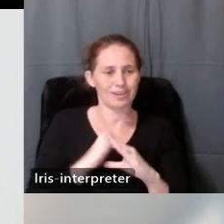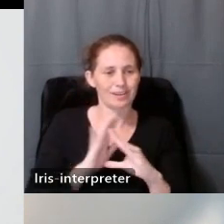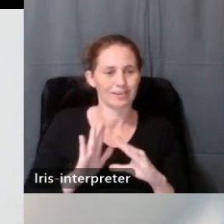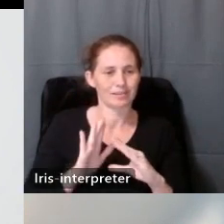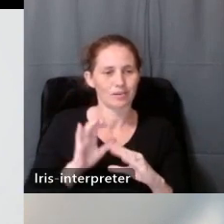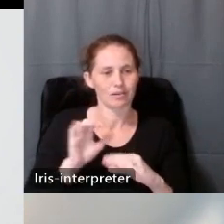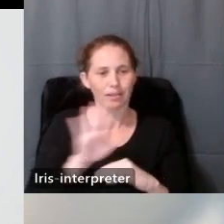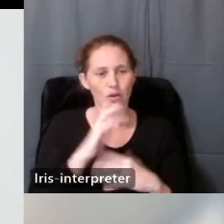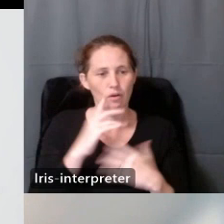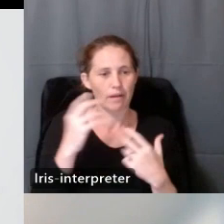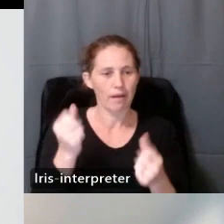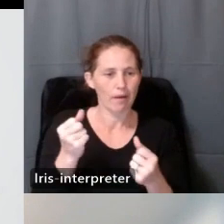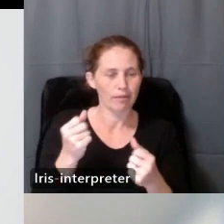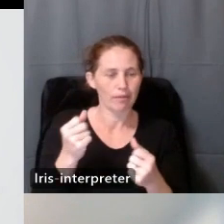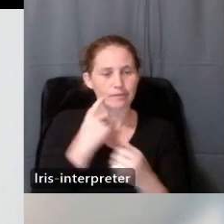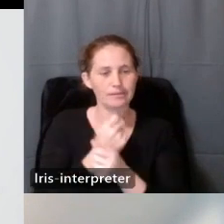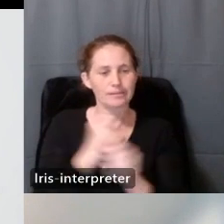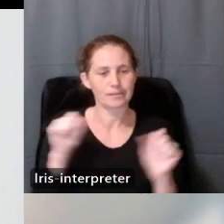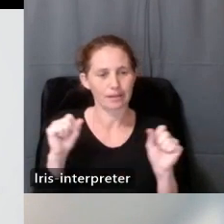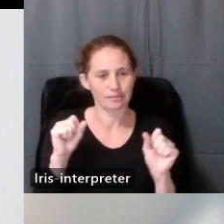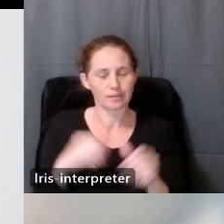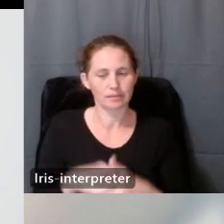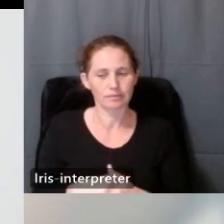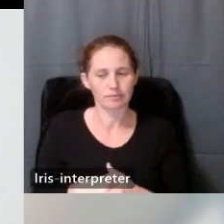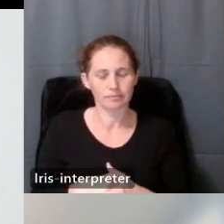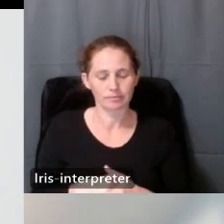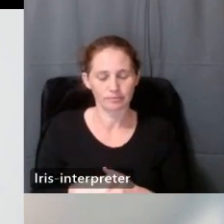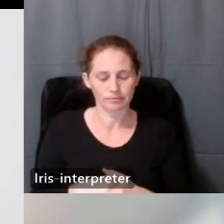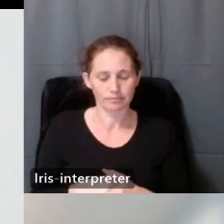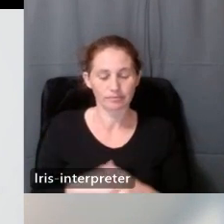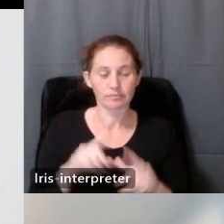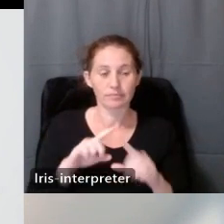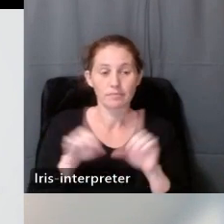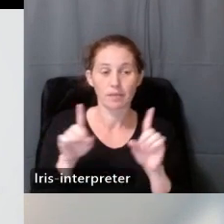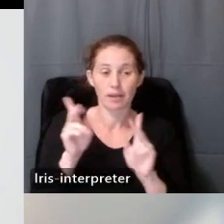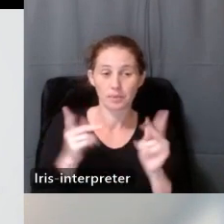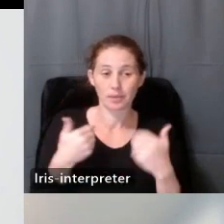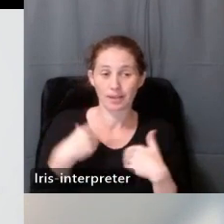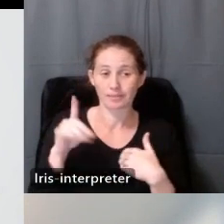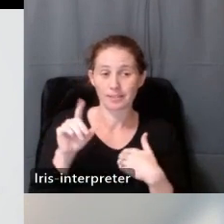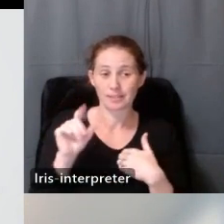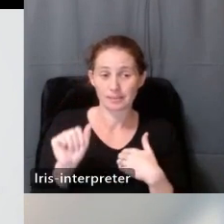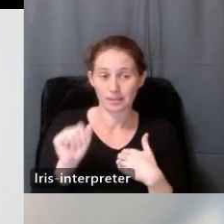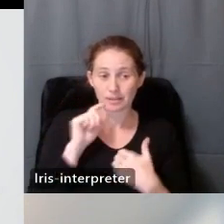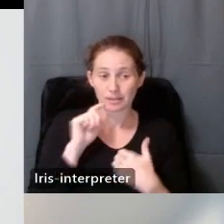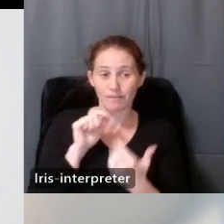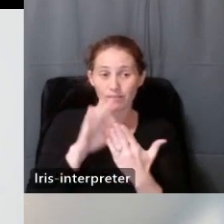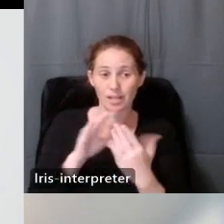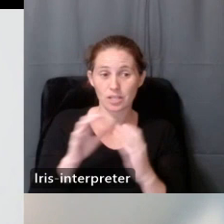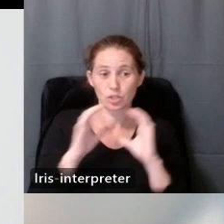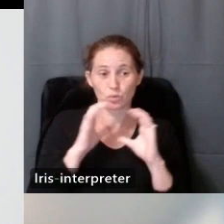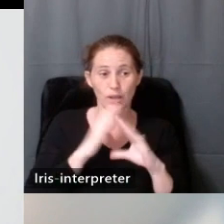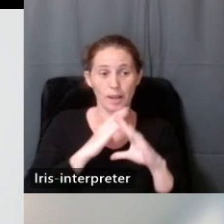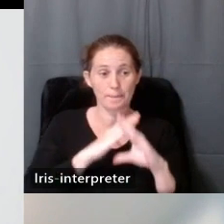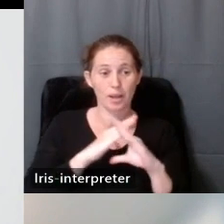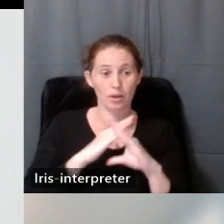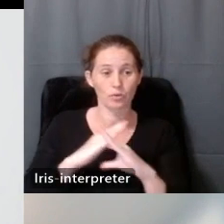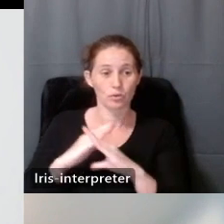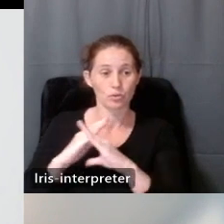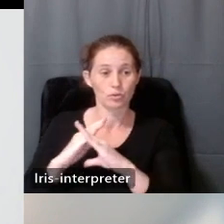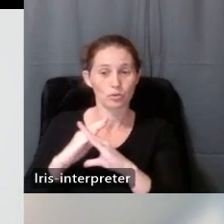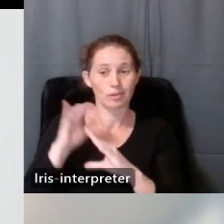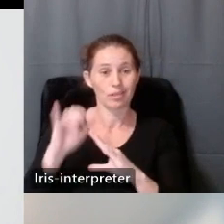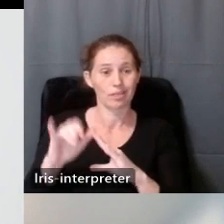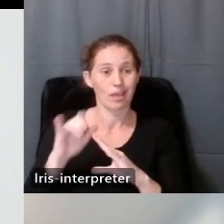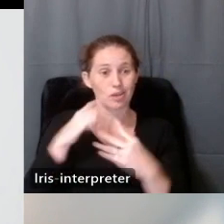health, welfare, and safety. However, people with disabilities face communication barriers that